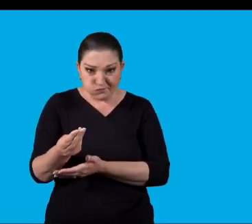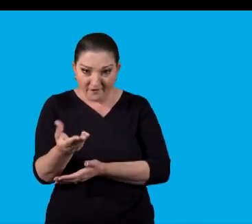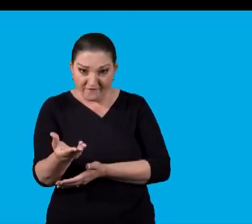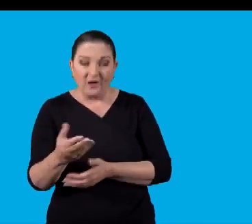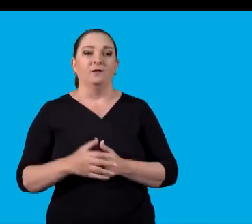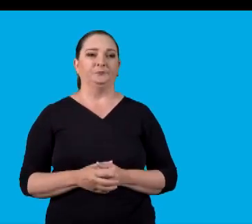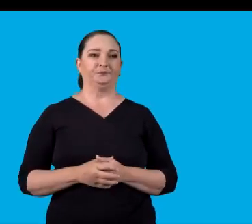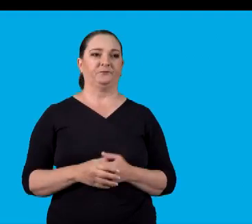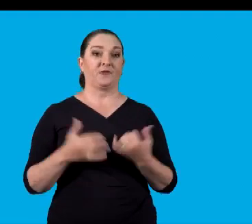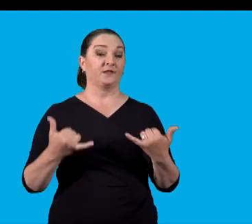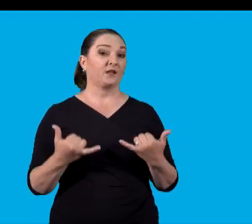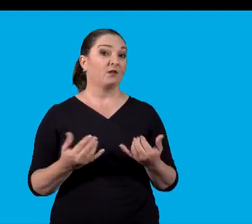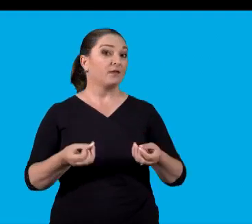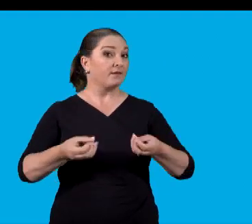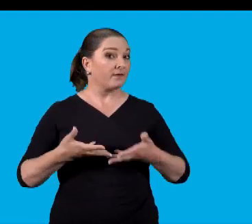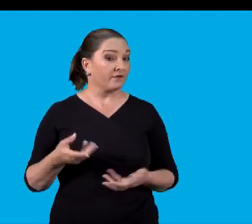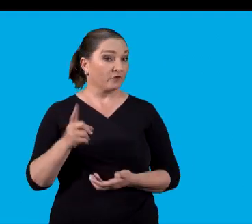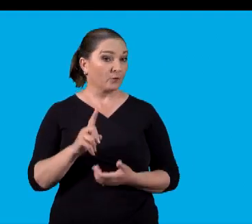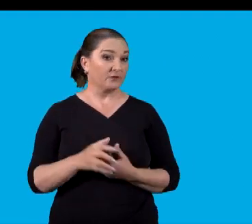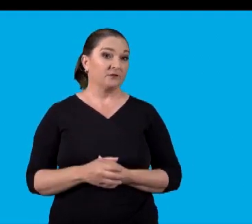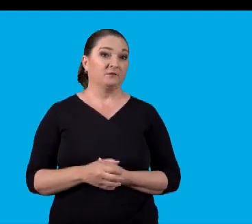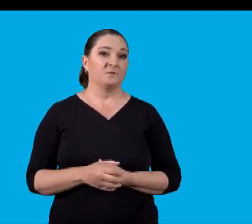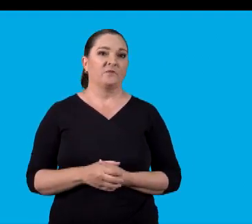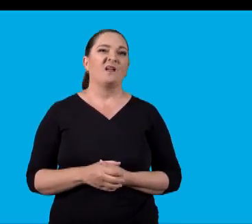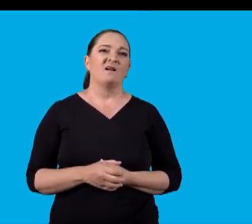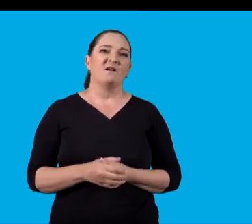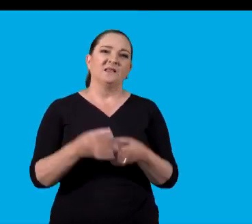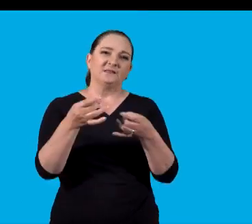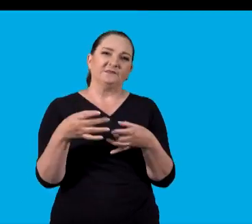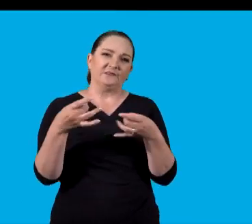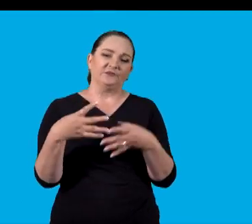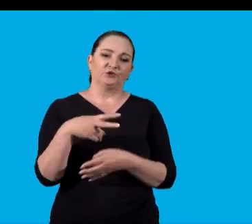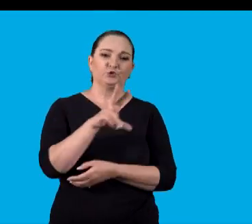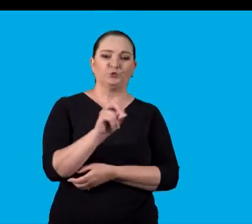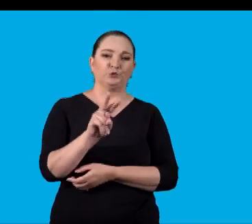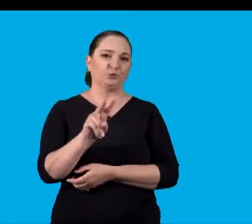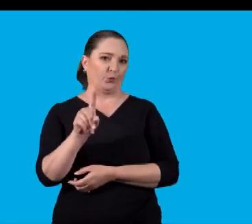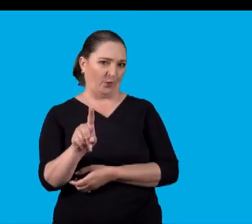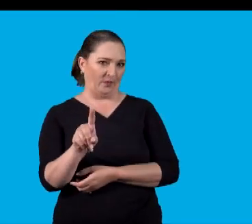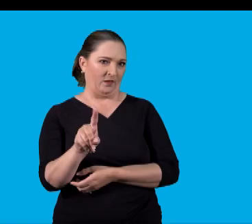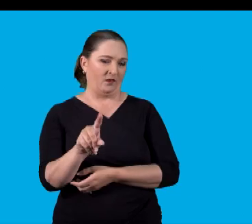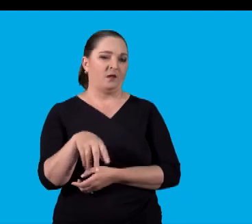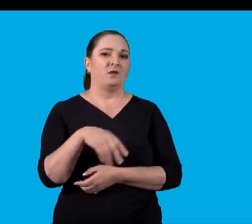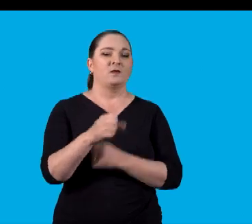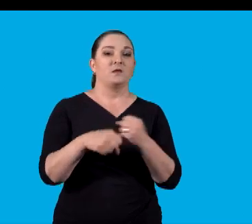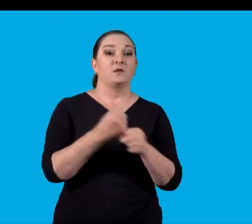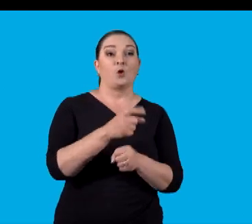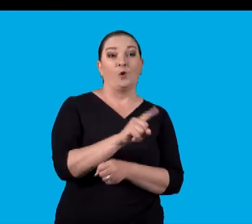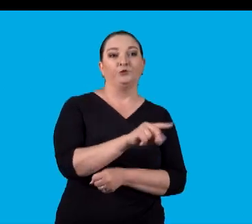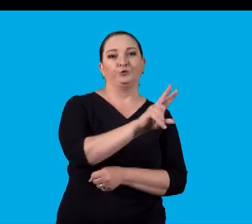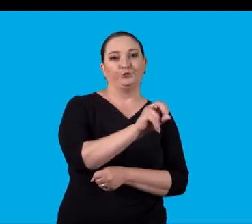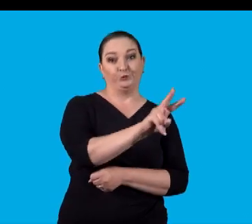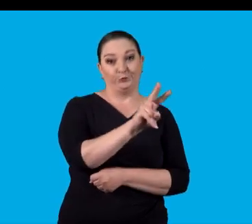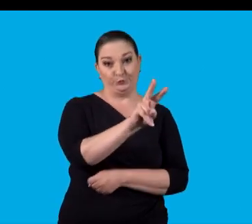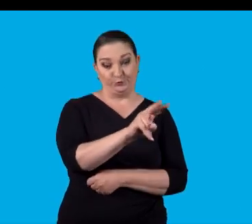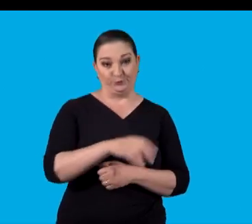you. So, what we are given is information for the year 2021